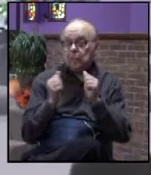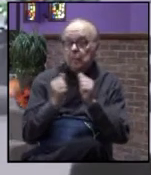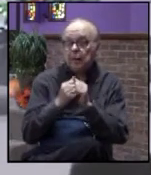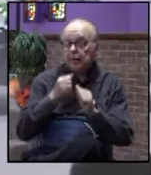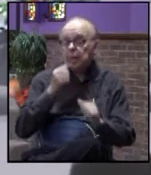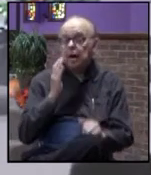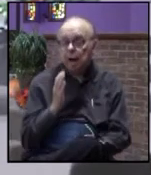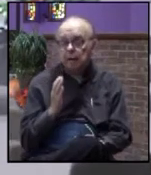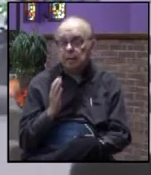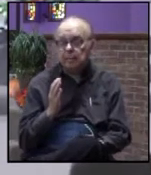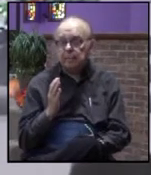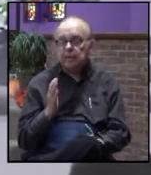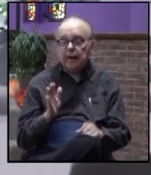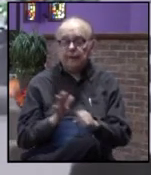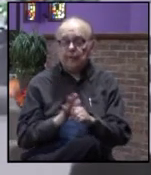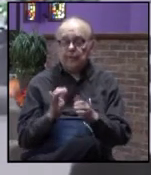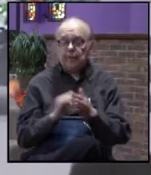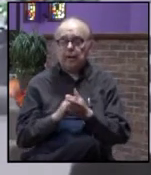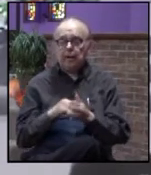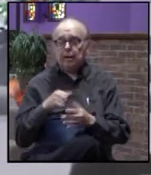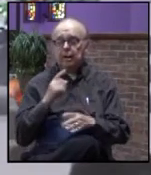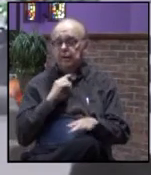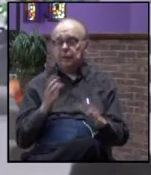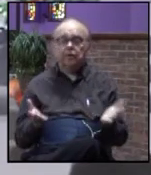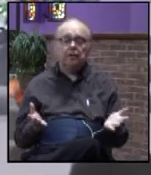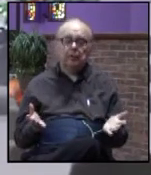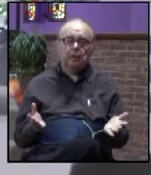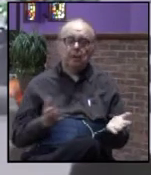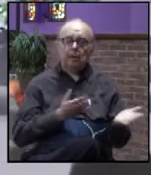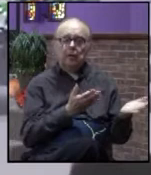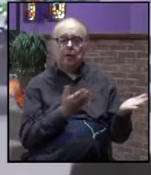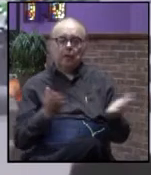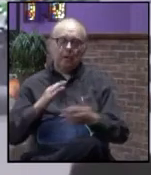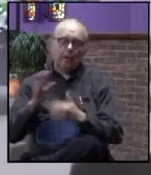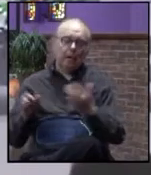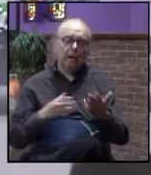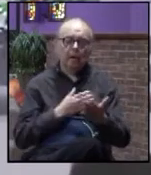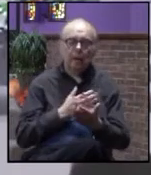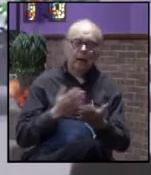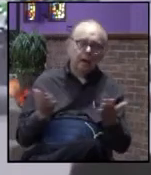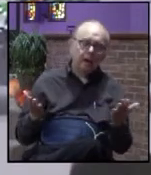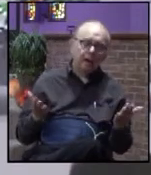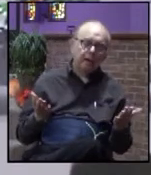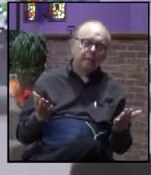God in fulfilling that. And what God does is he brings all of these little